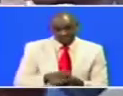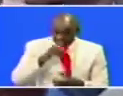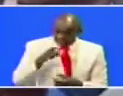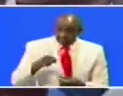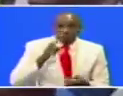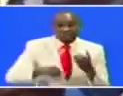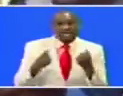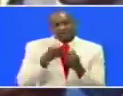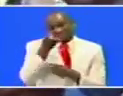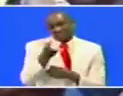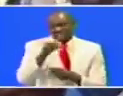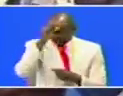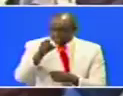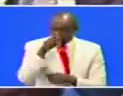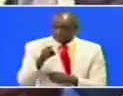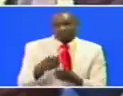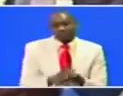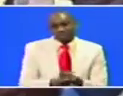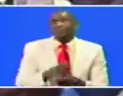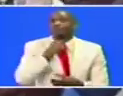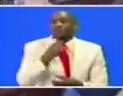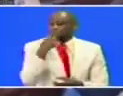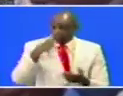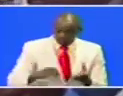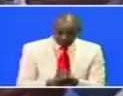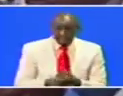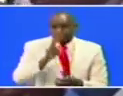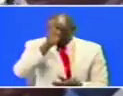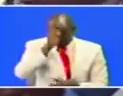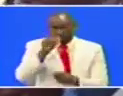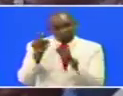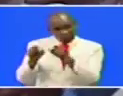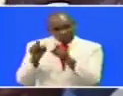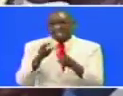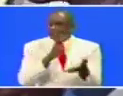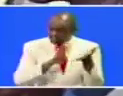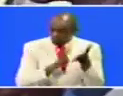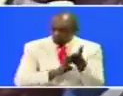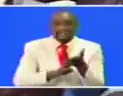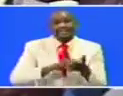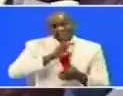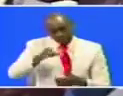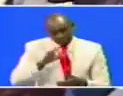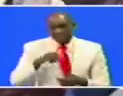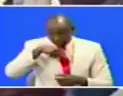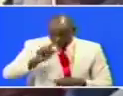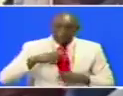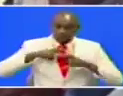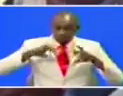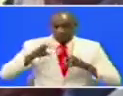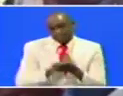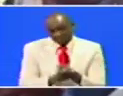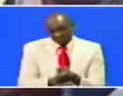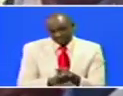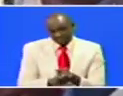cowardly activities of the governor. I want to say that the police in Migori County are on the dock now, the